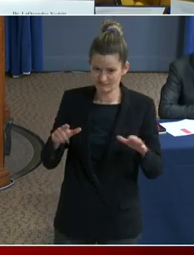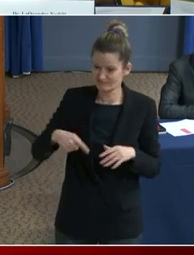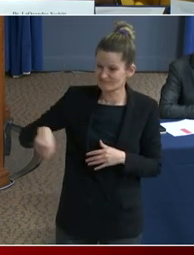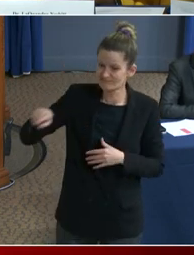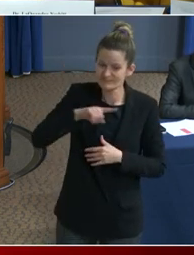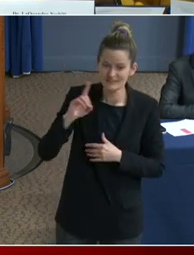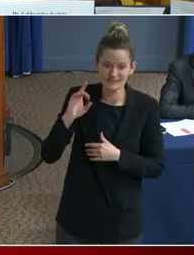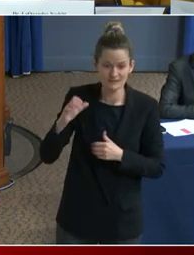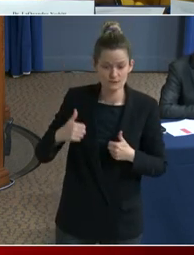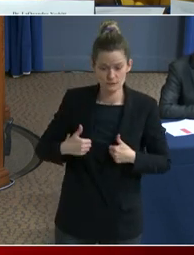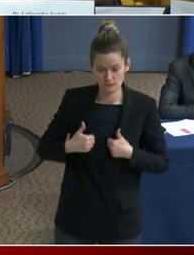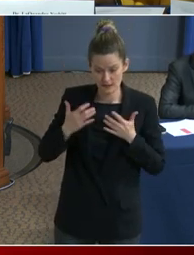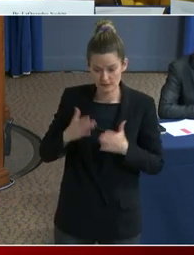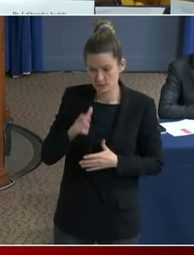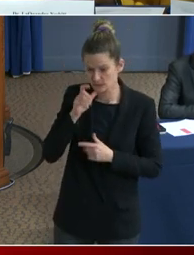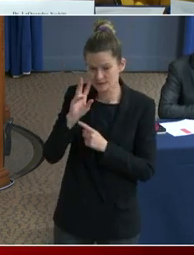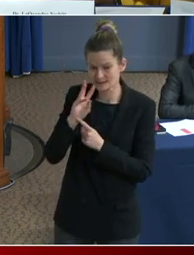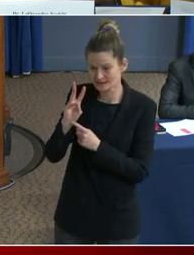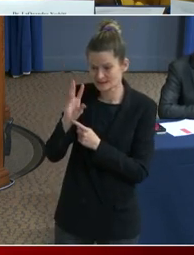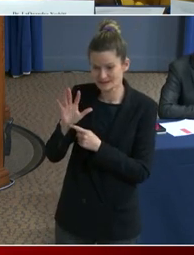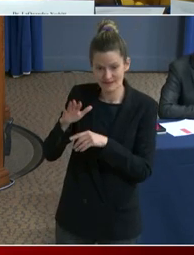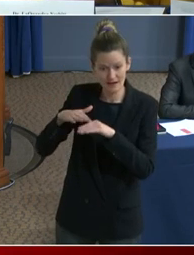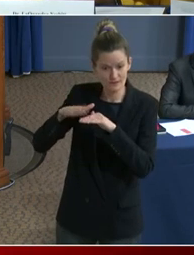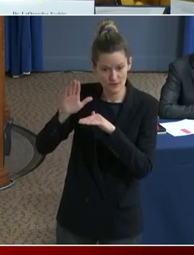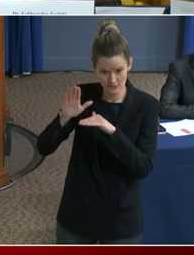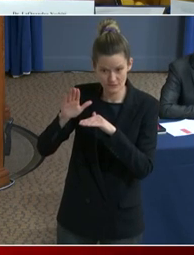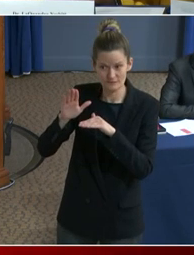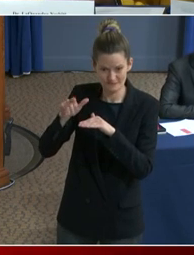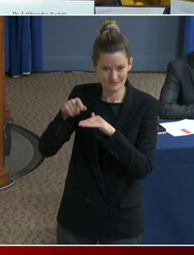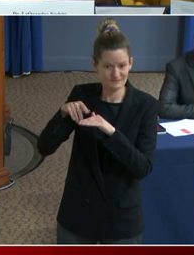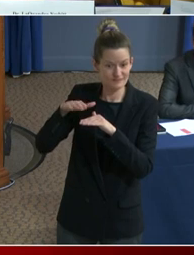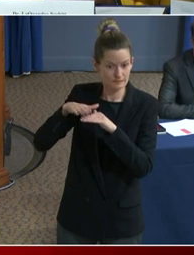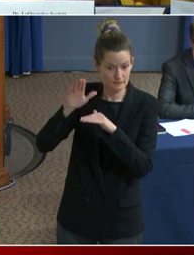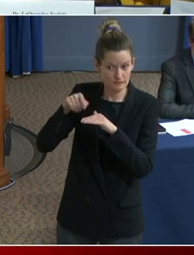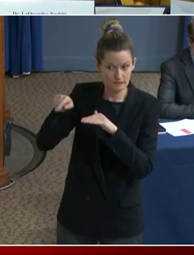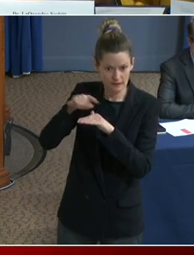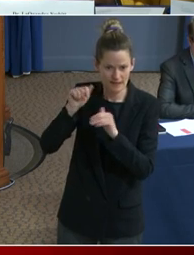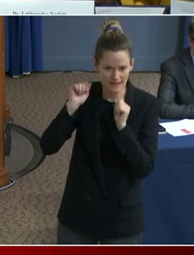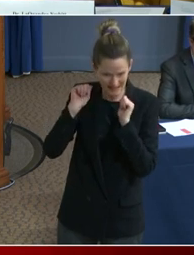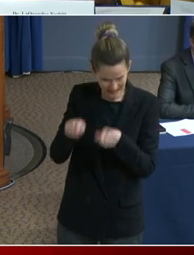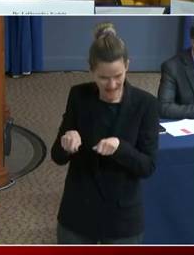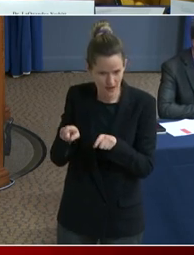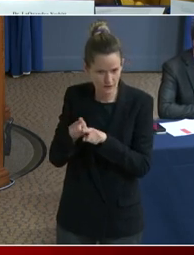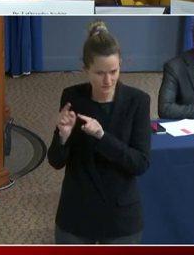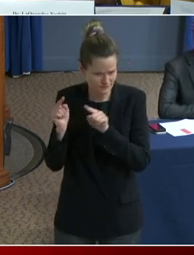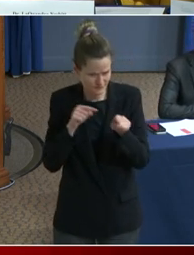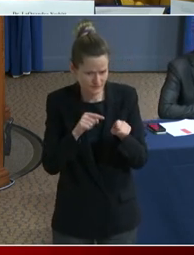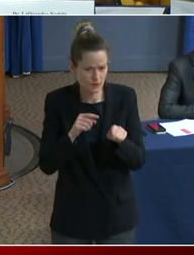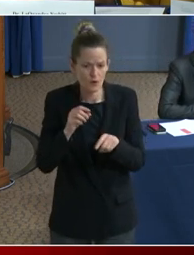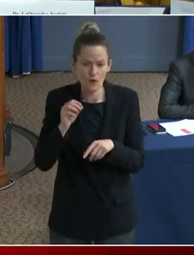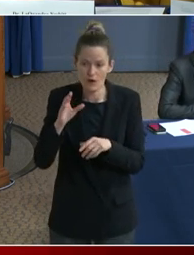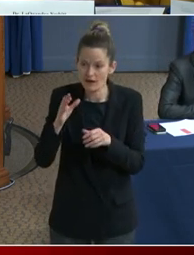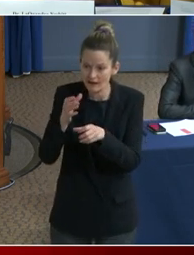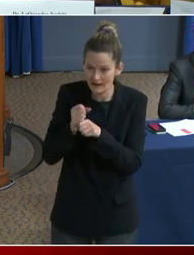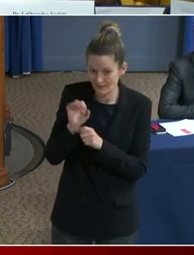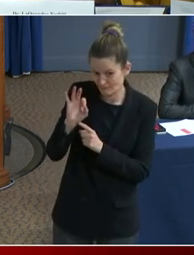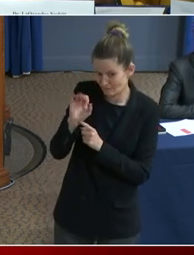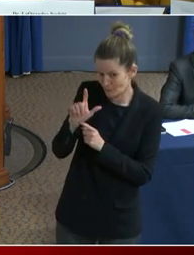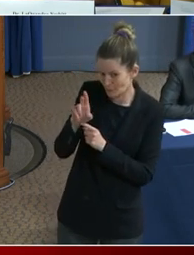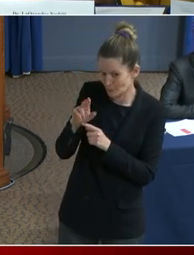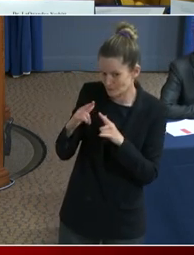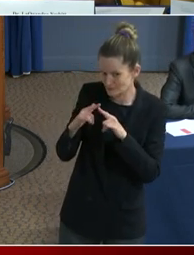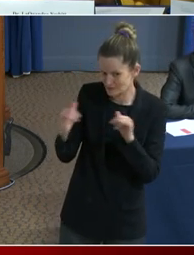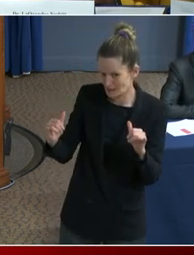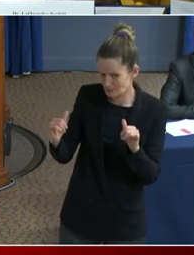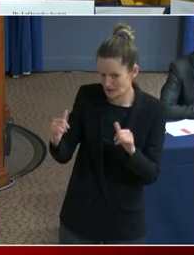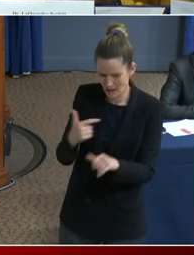get vaccinated as soon as possible. We want our residents to do this as well as get their flu shot. It's going to be critically important to